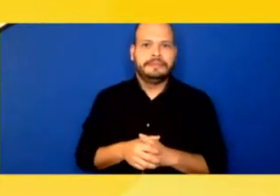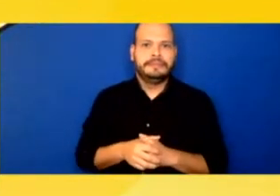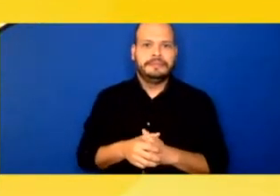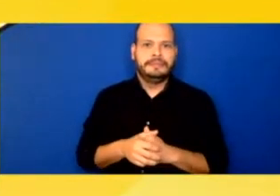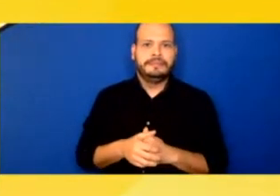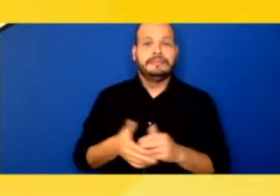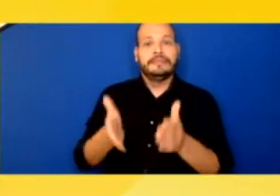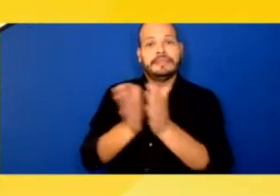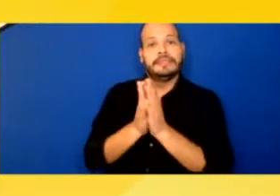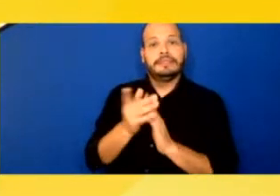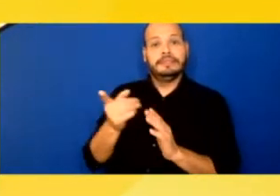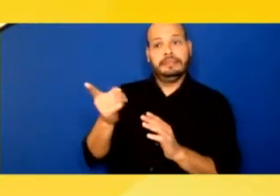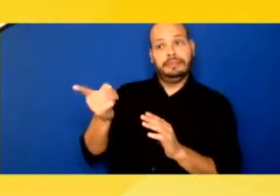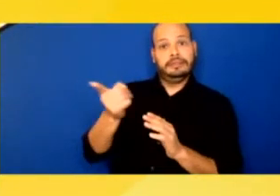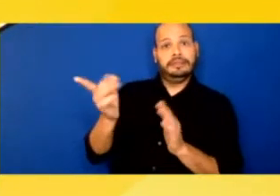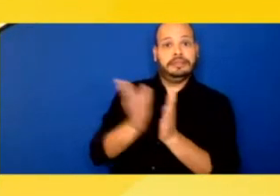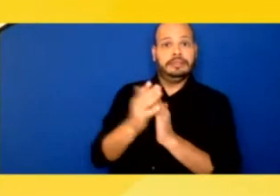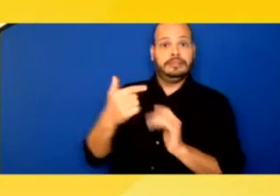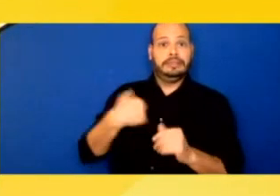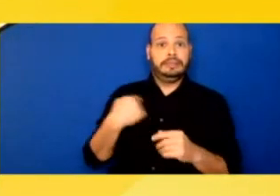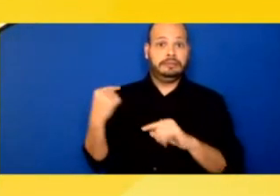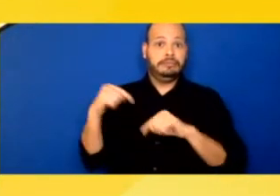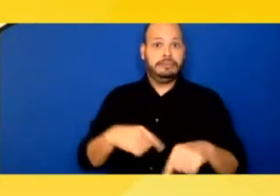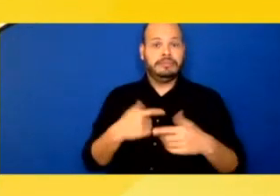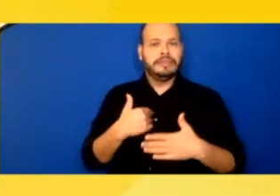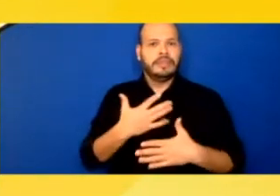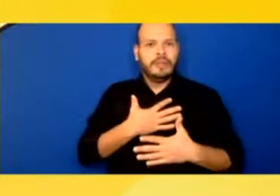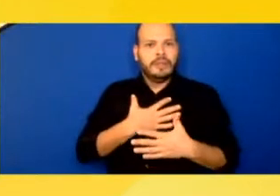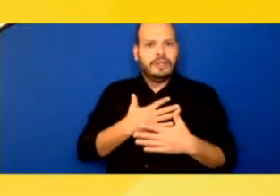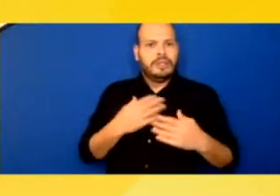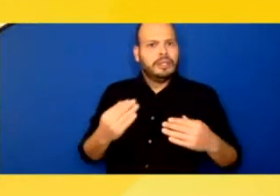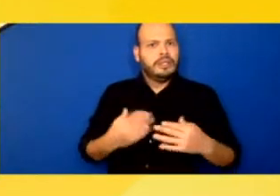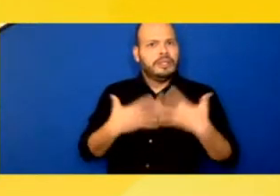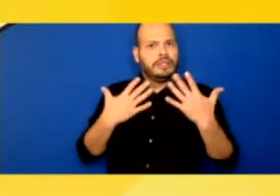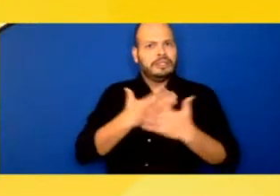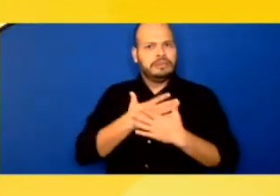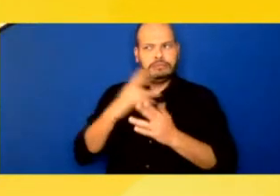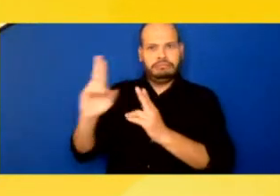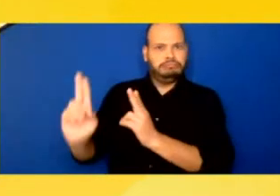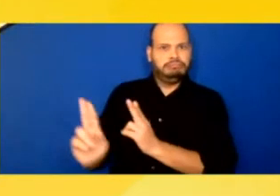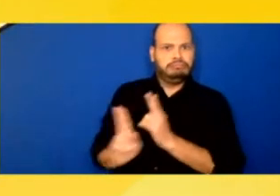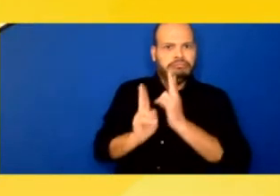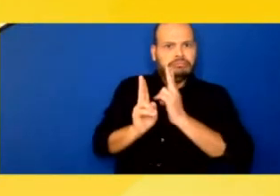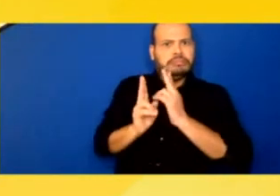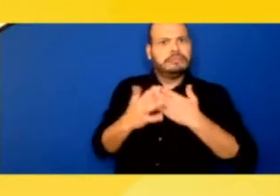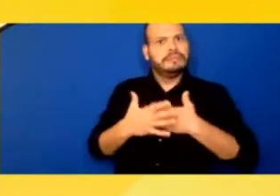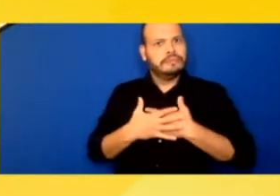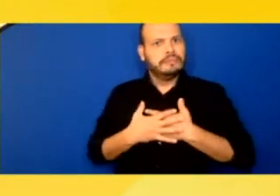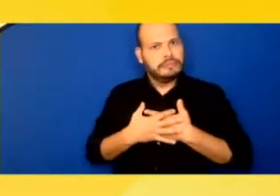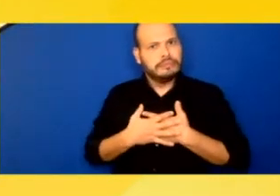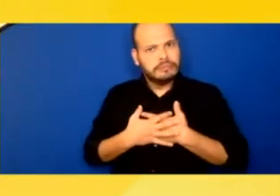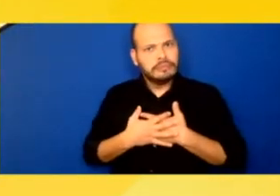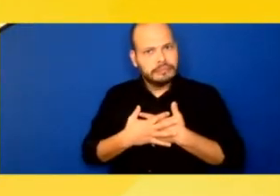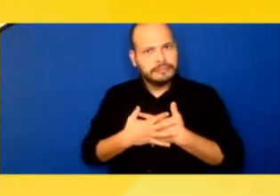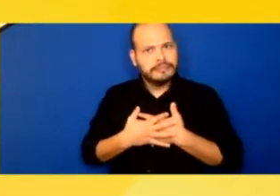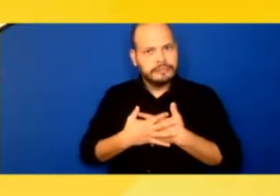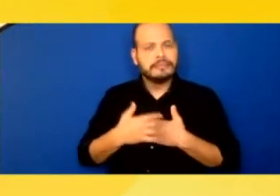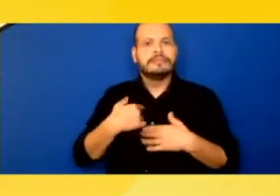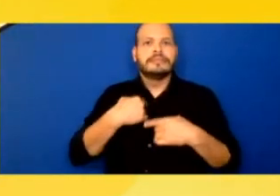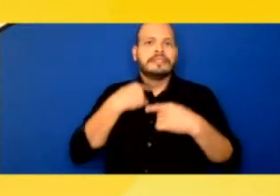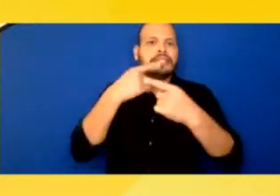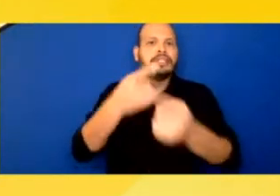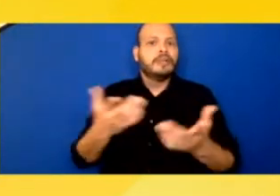some resources on our website. And I want to say to us that we're going to do this all over